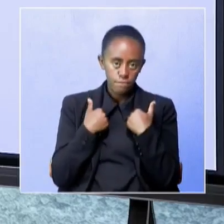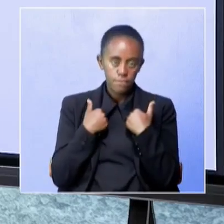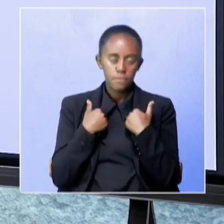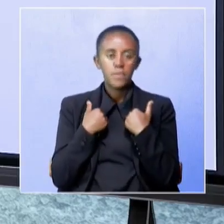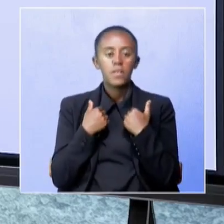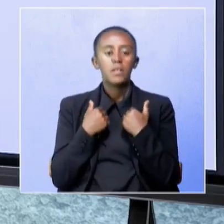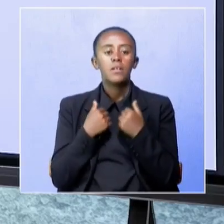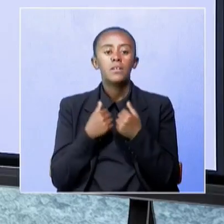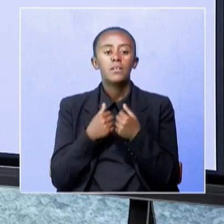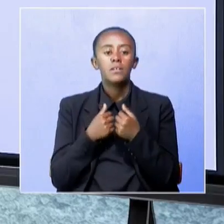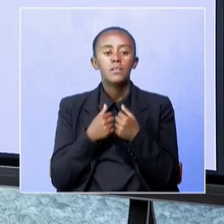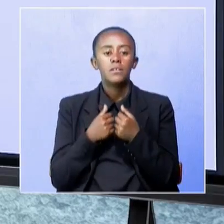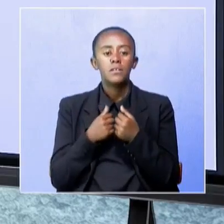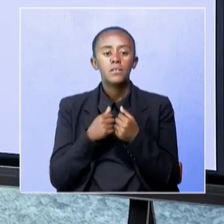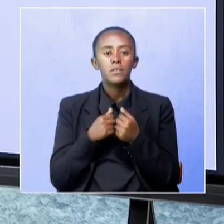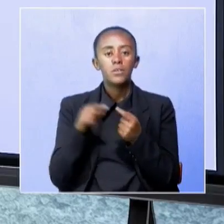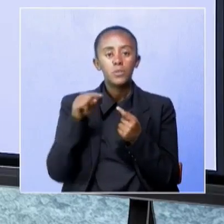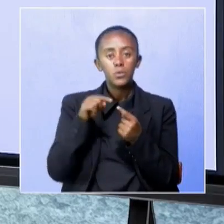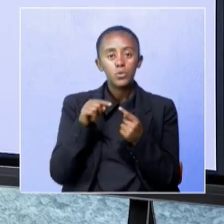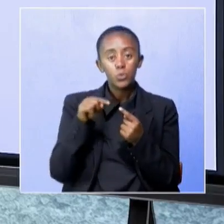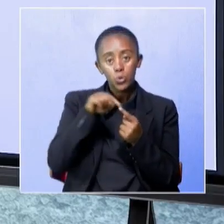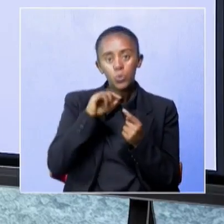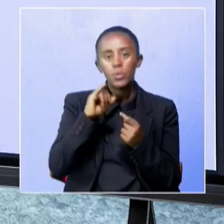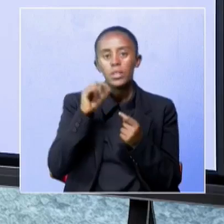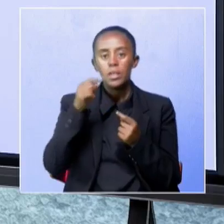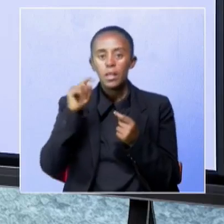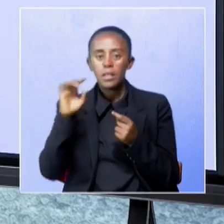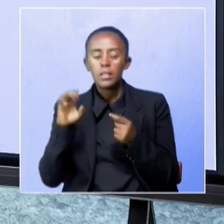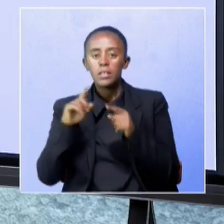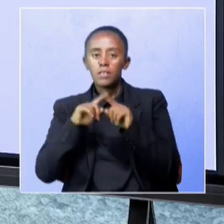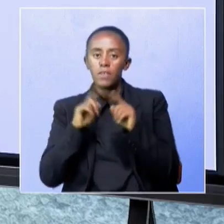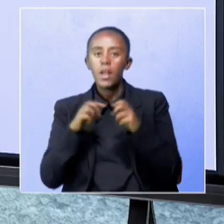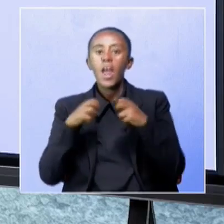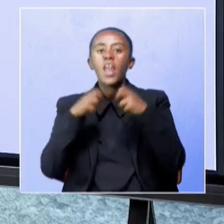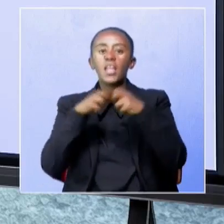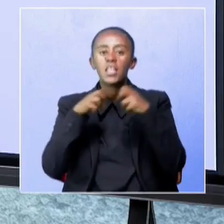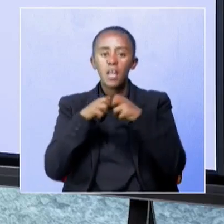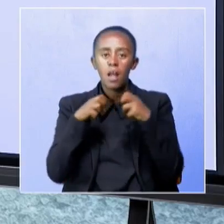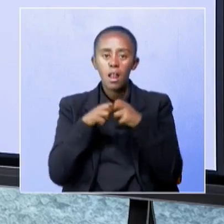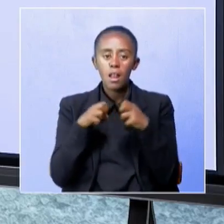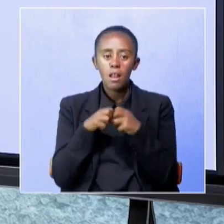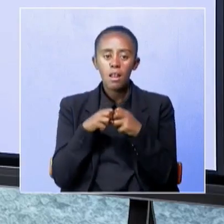to ignite. It could be different electrical